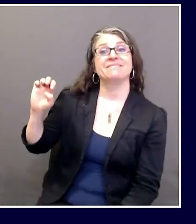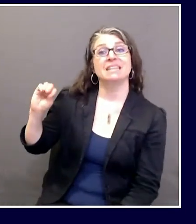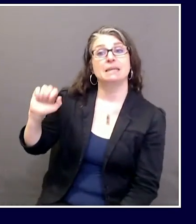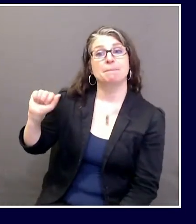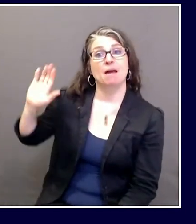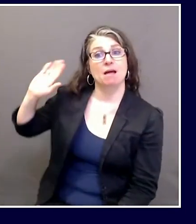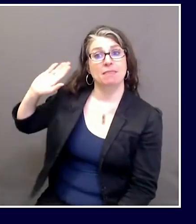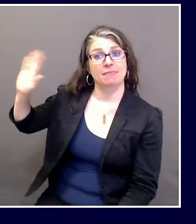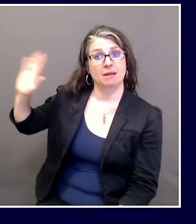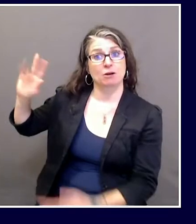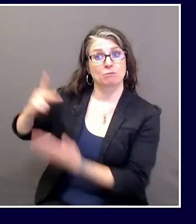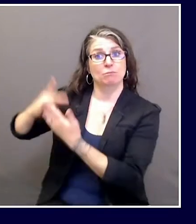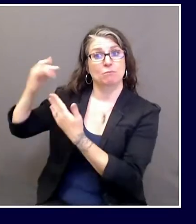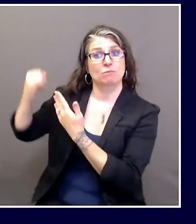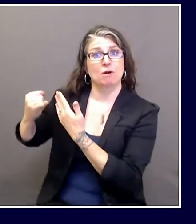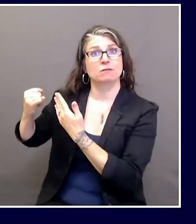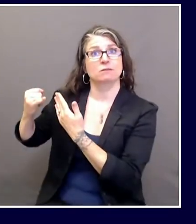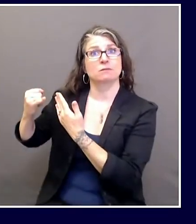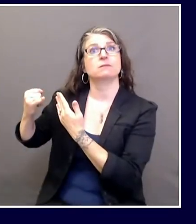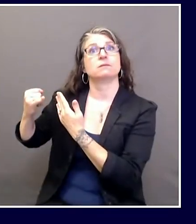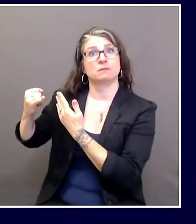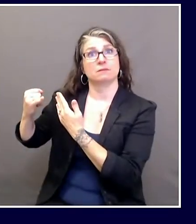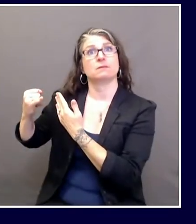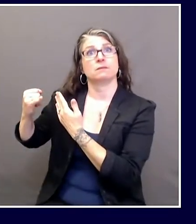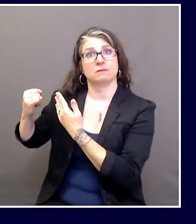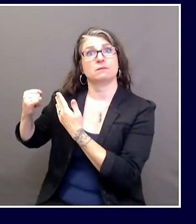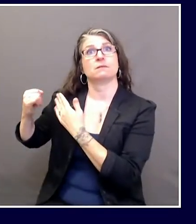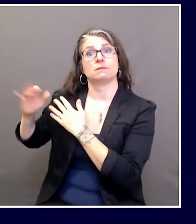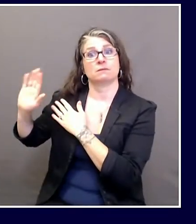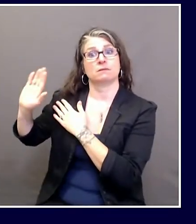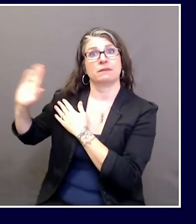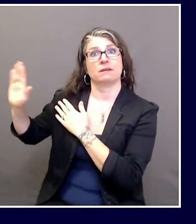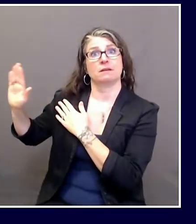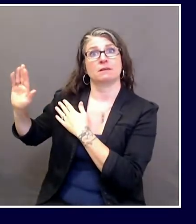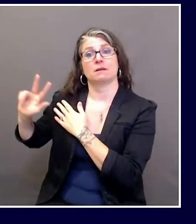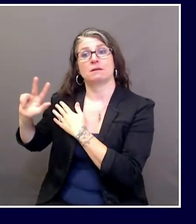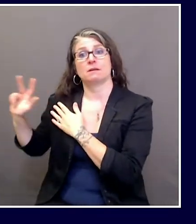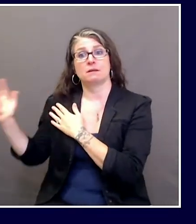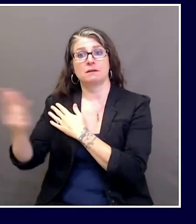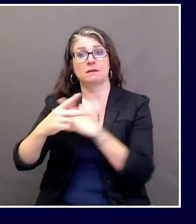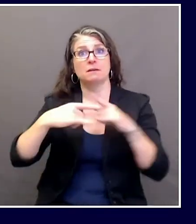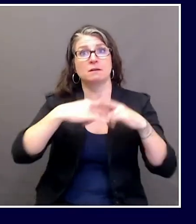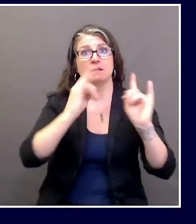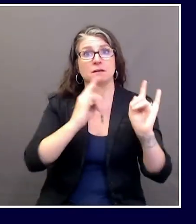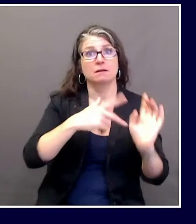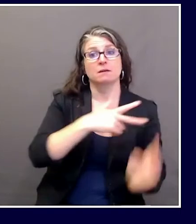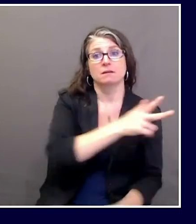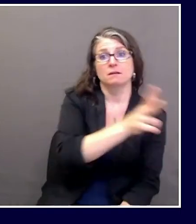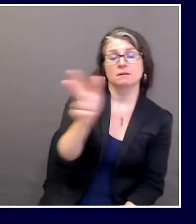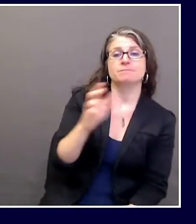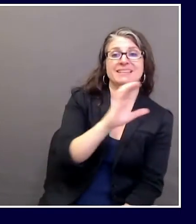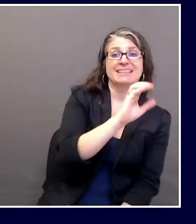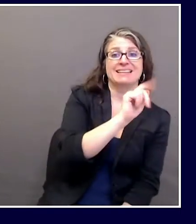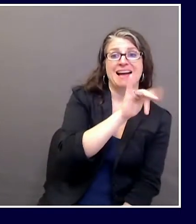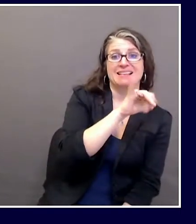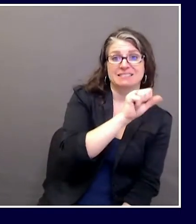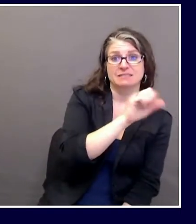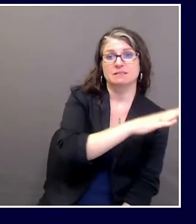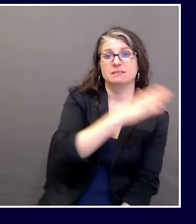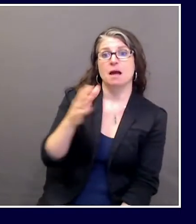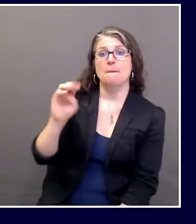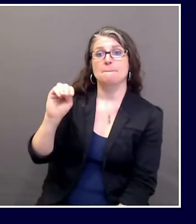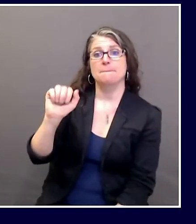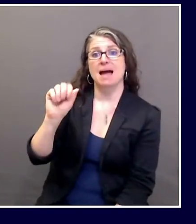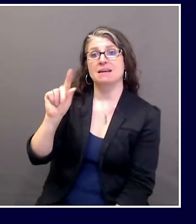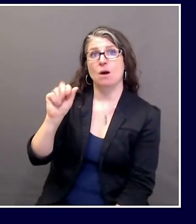from, that will be next routed after it completes its mission in Madawaska down to Portland and then